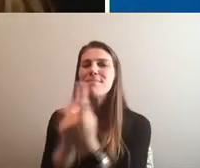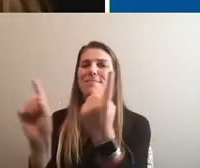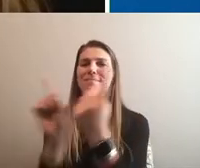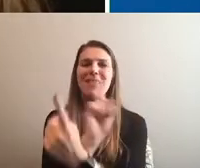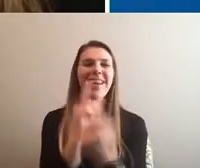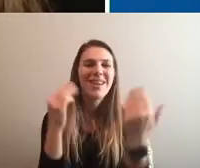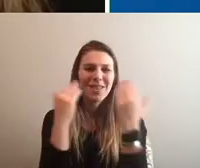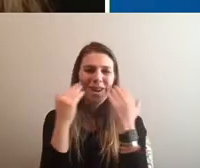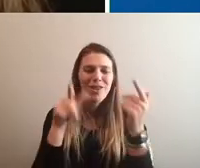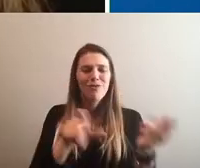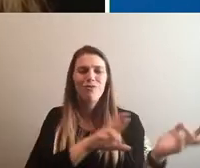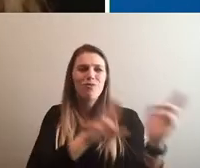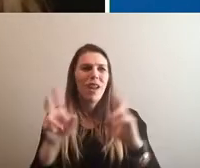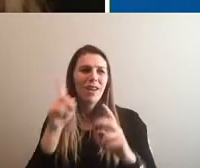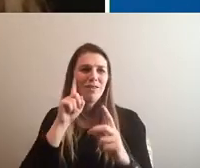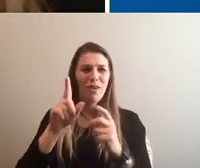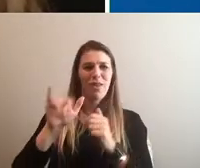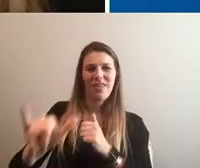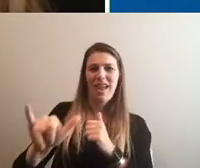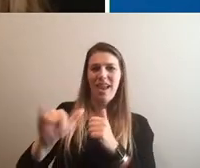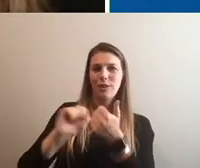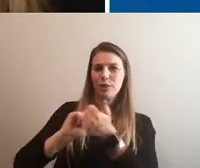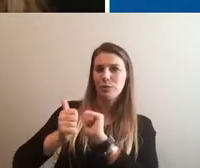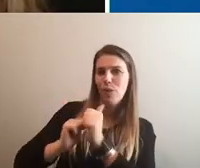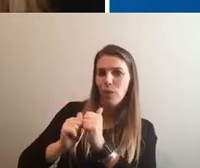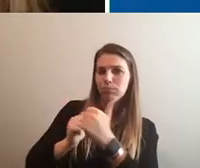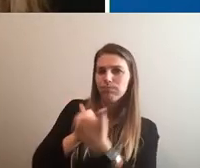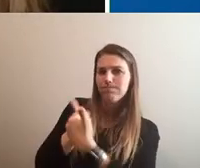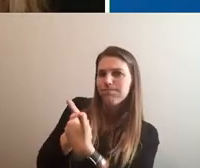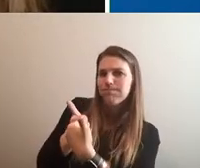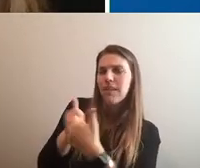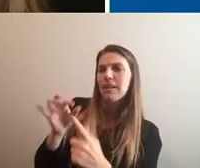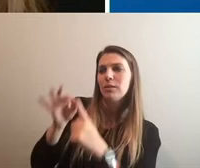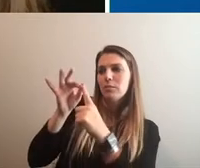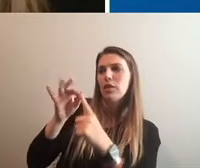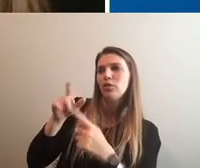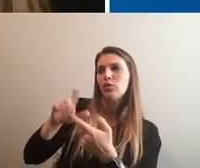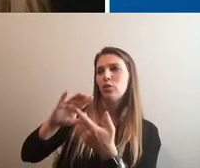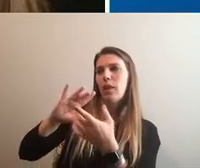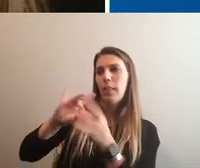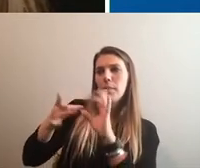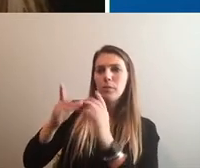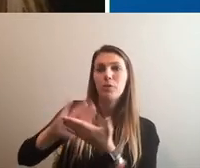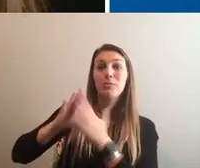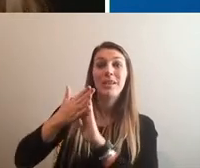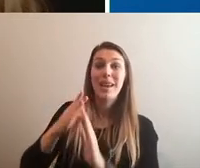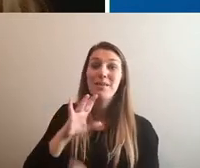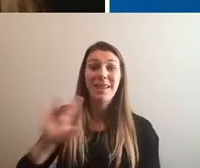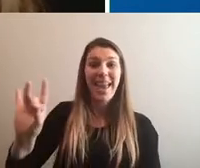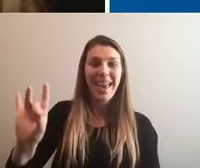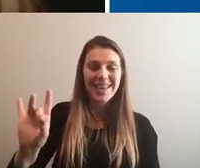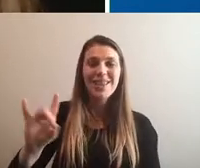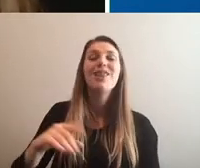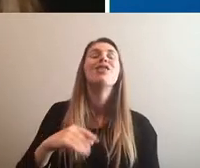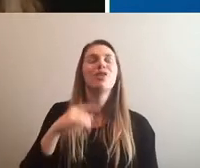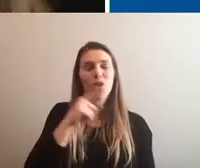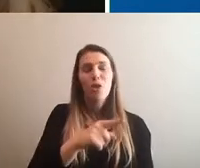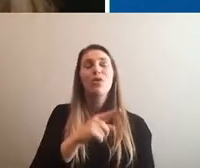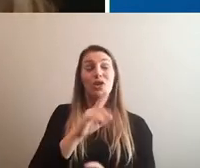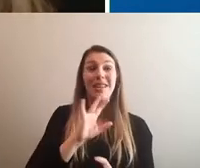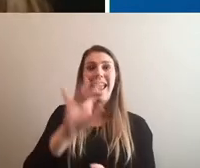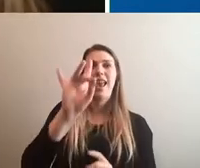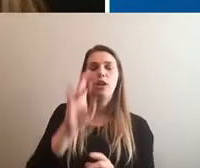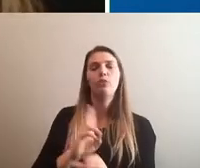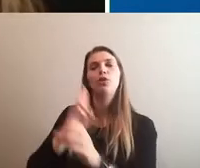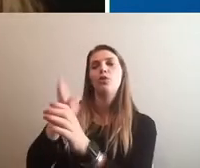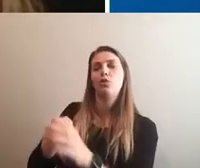have her ready for sport competition in Special Olympics when she turned 8. And when she turned 8, we got her into Special Olympic sports, and it